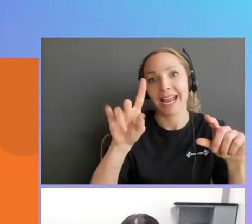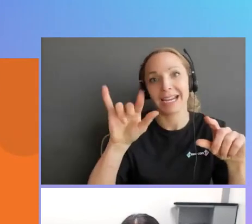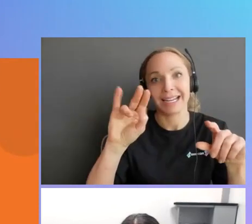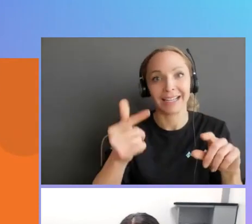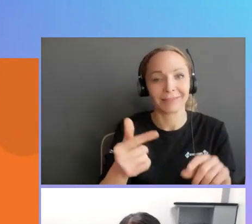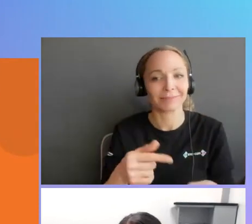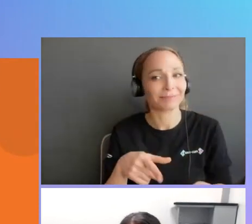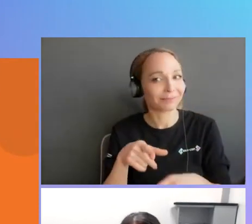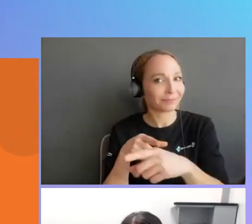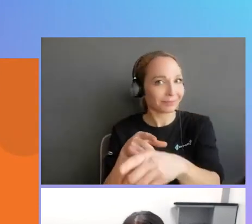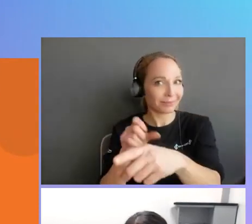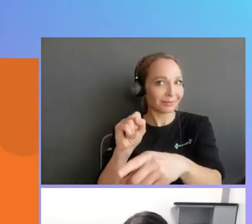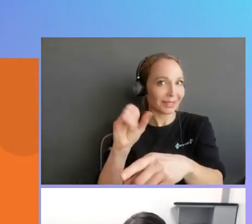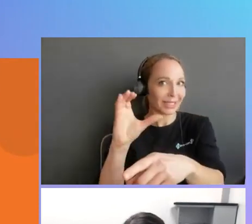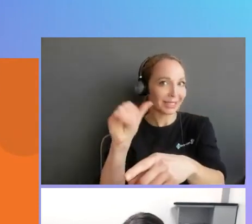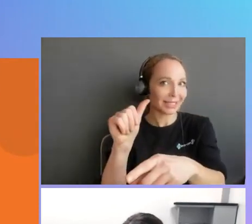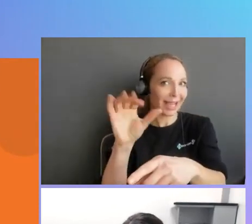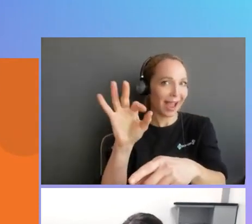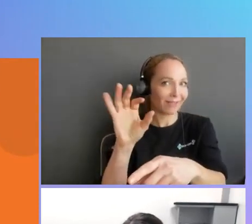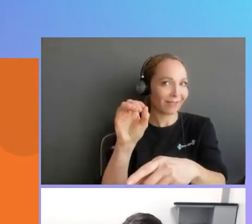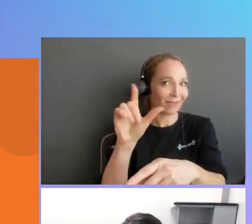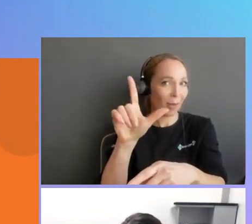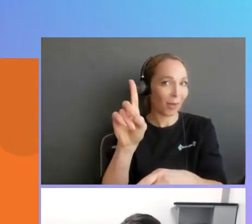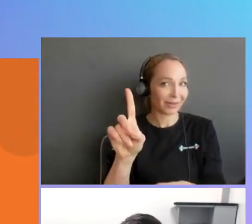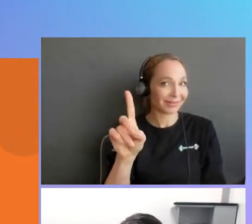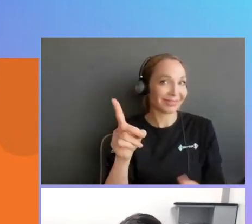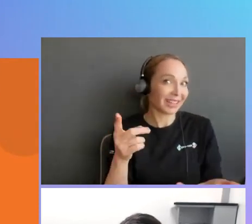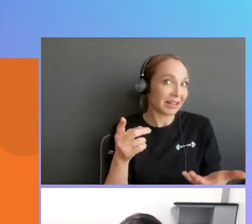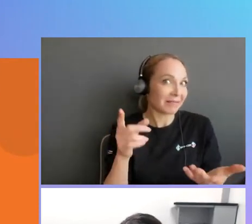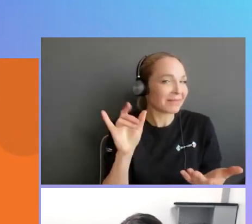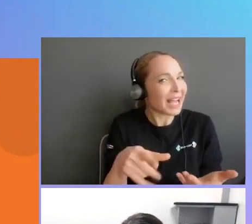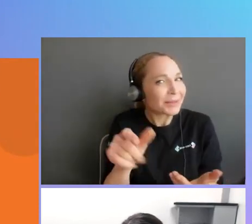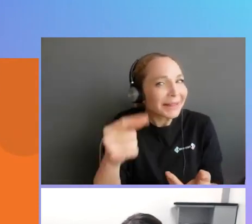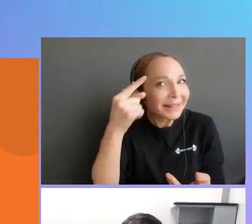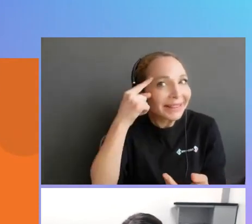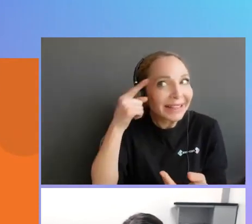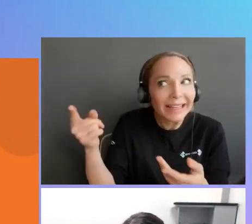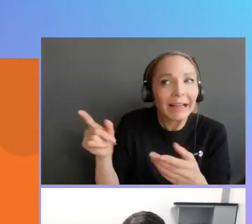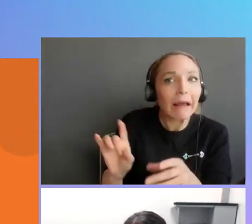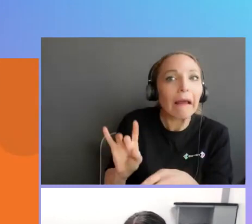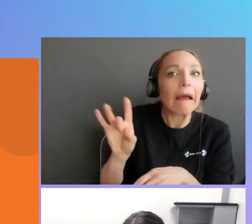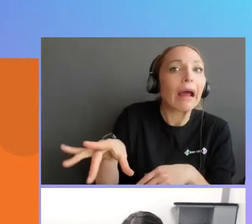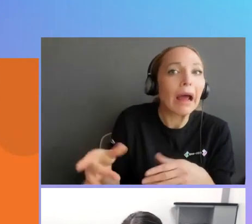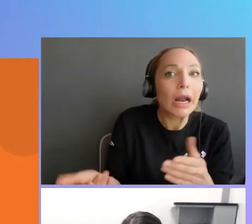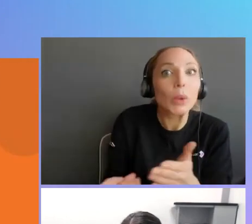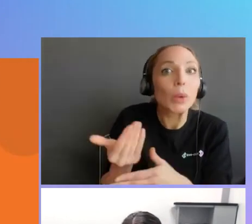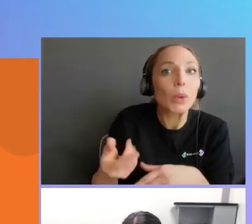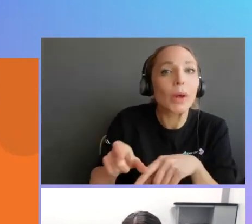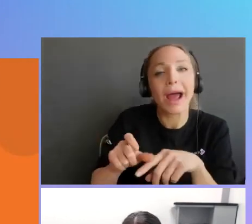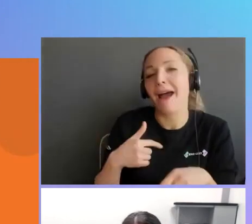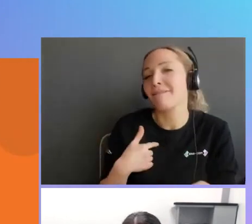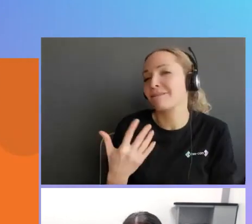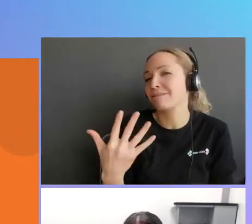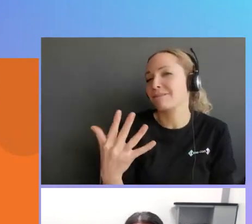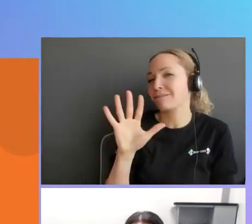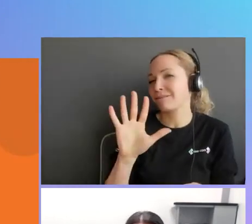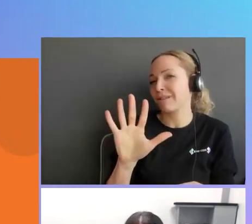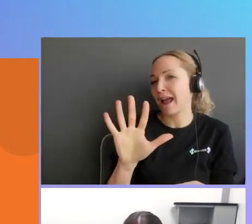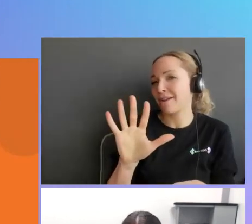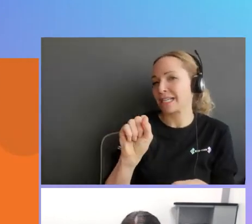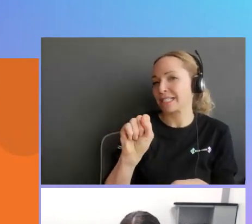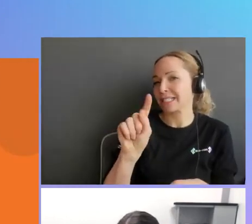my scaffold. You can have more or less, it doesn't really matter. But for me, the ground floor is that I teach